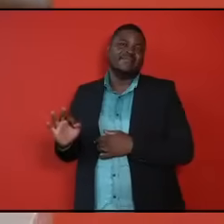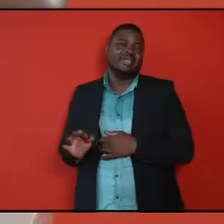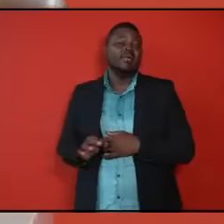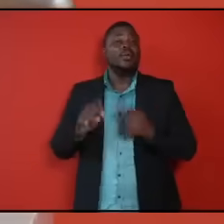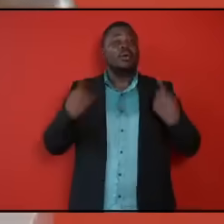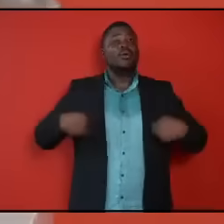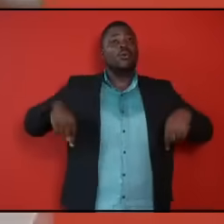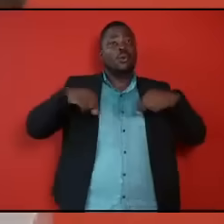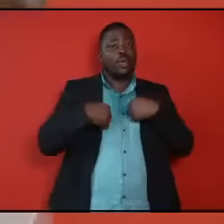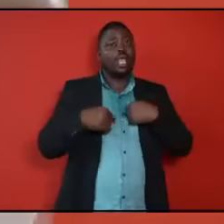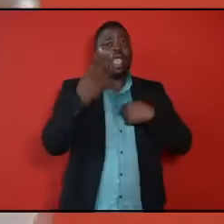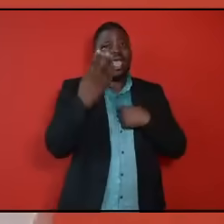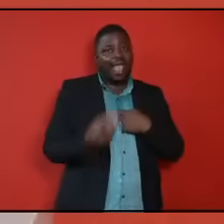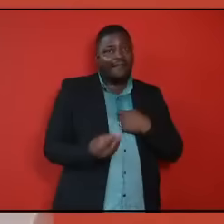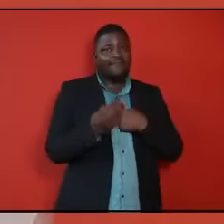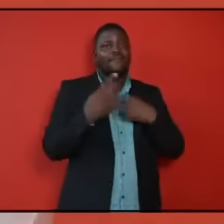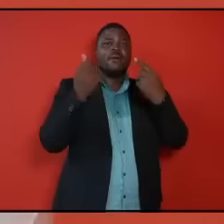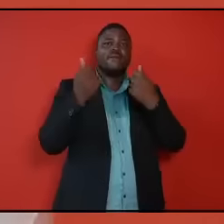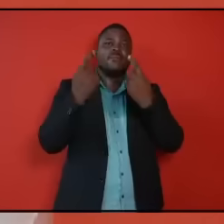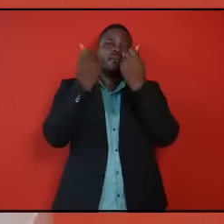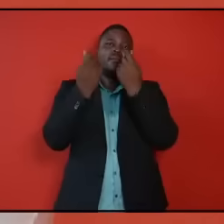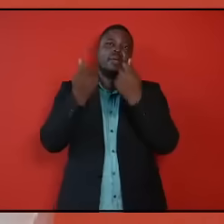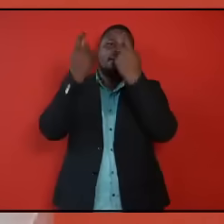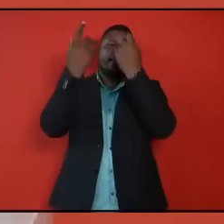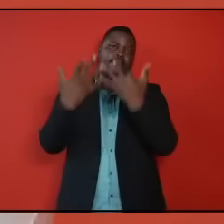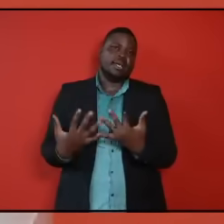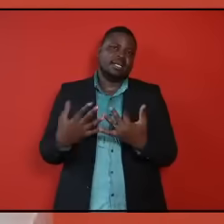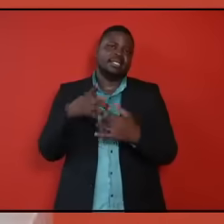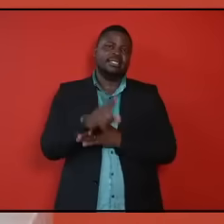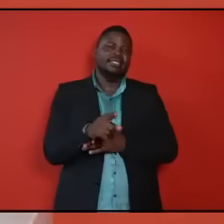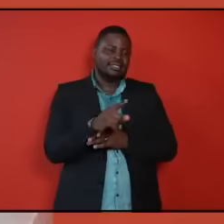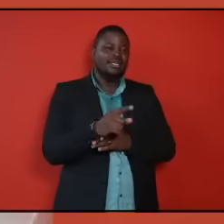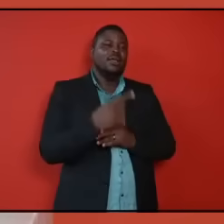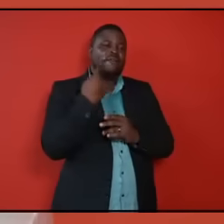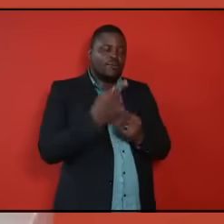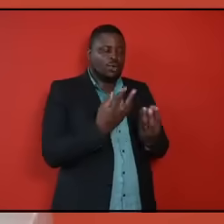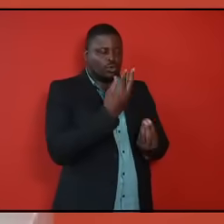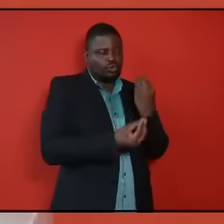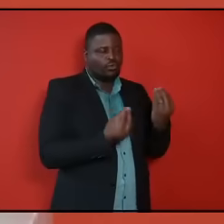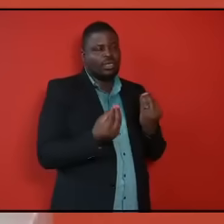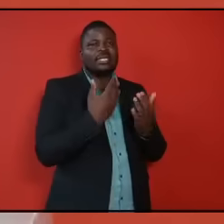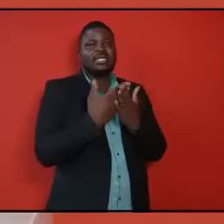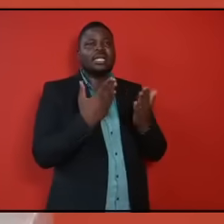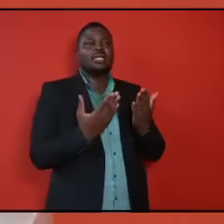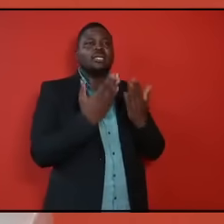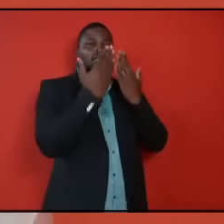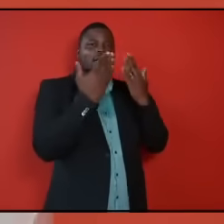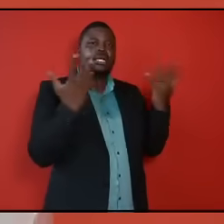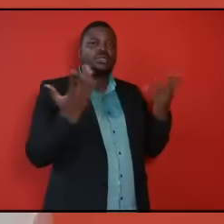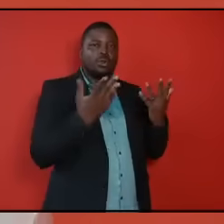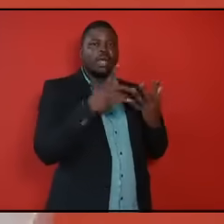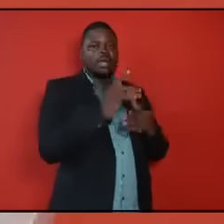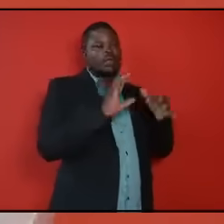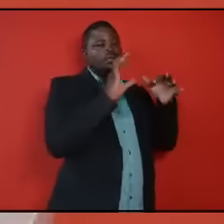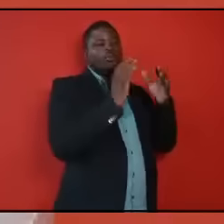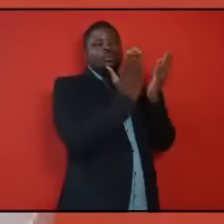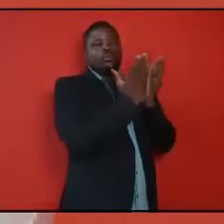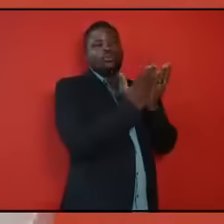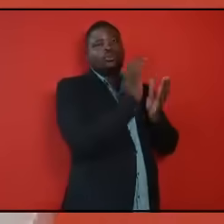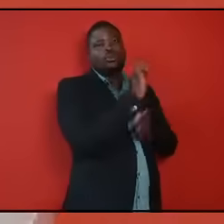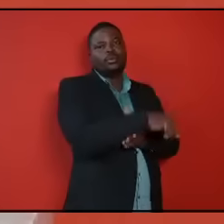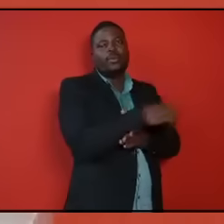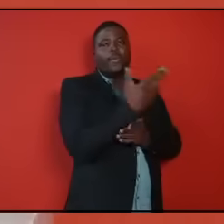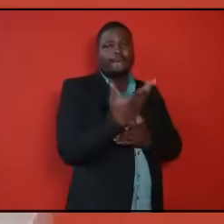budget dedicated monthly to take children to school. Which political party from its